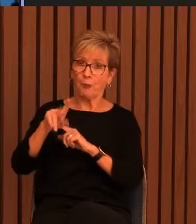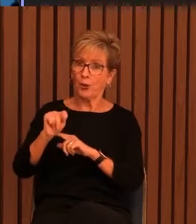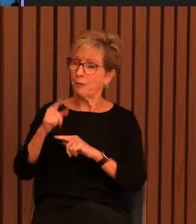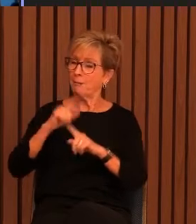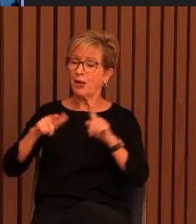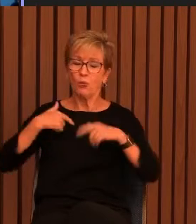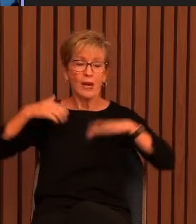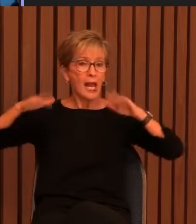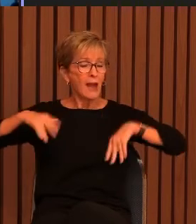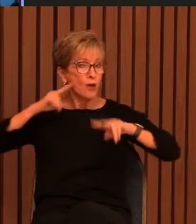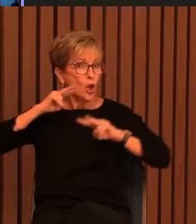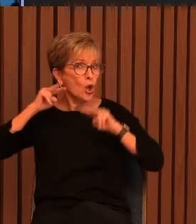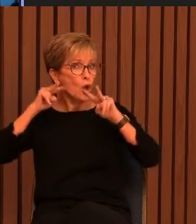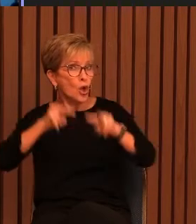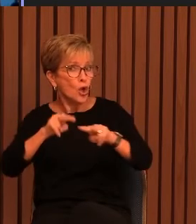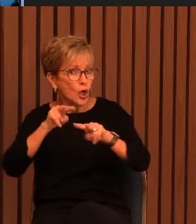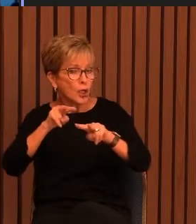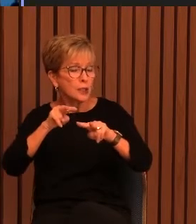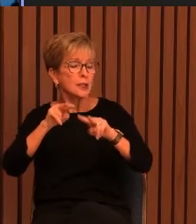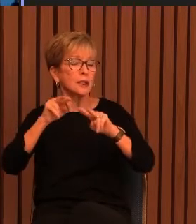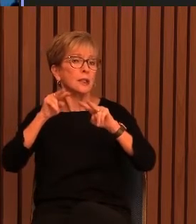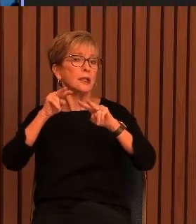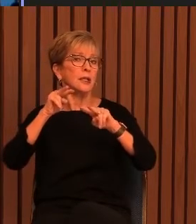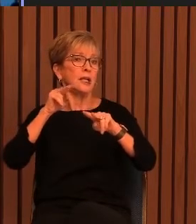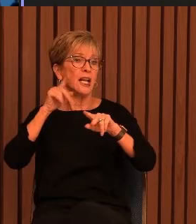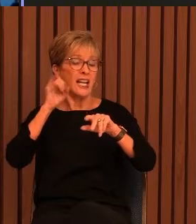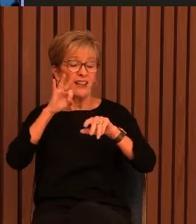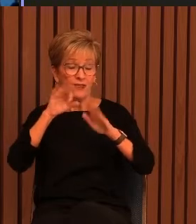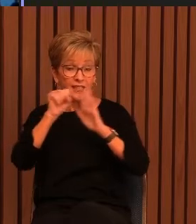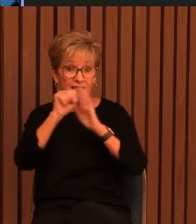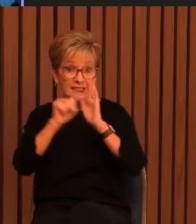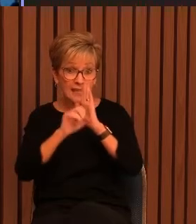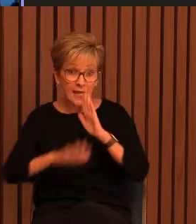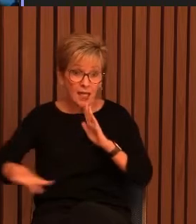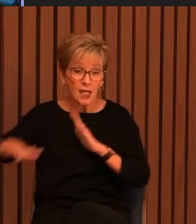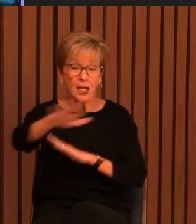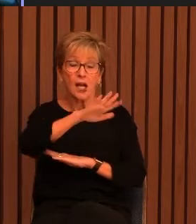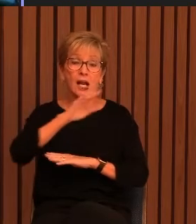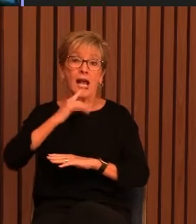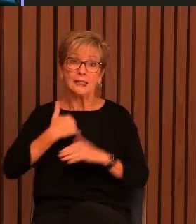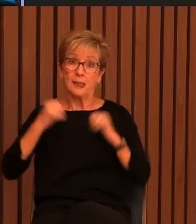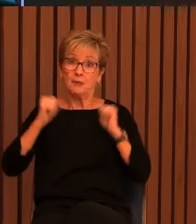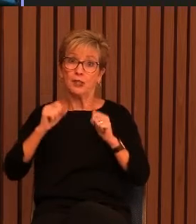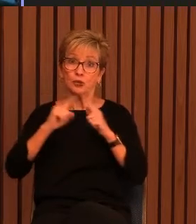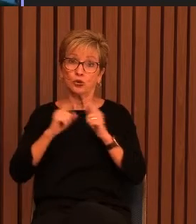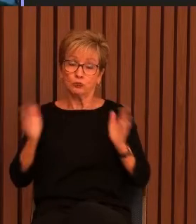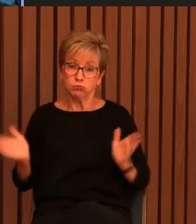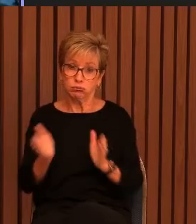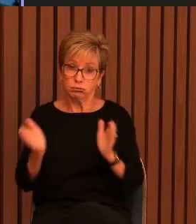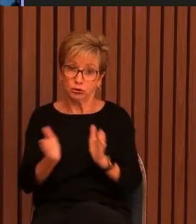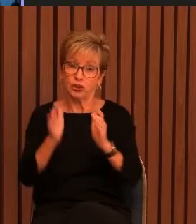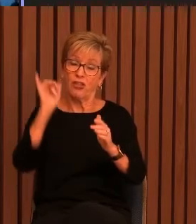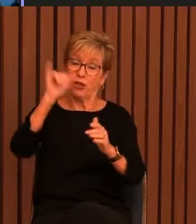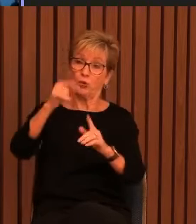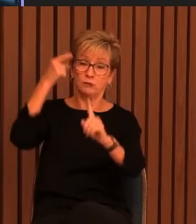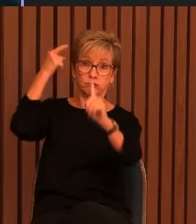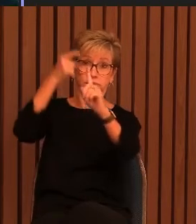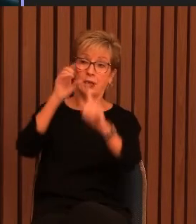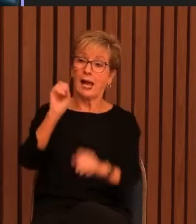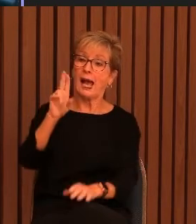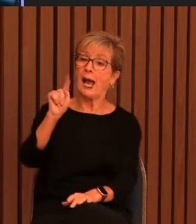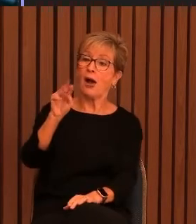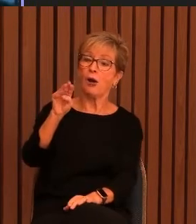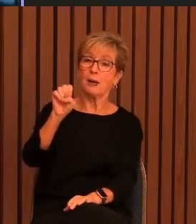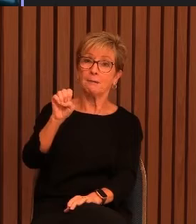haven't looked whether the state actually even has the capacity to drive the outcomes that we want. So as we're going through